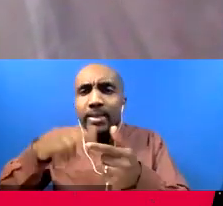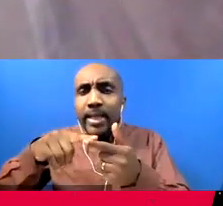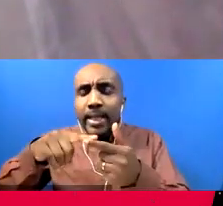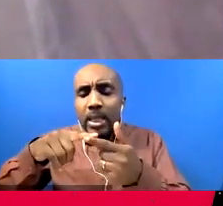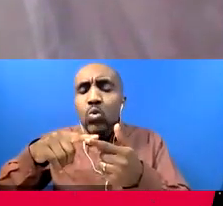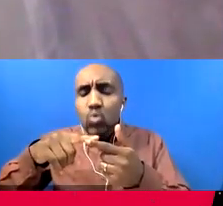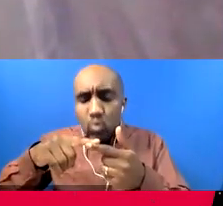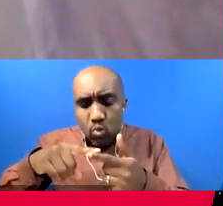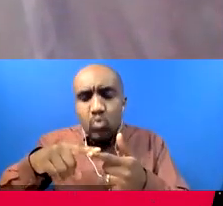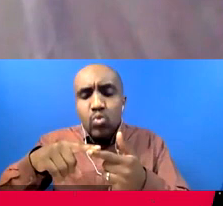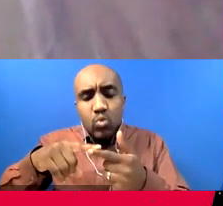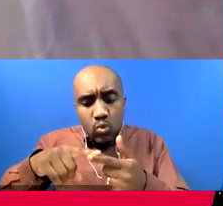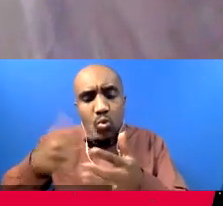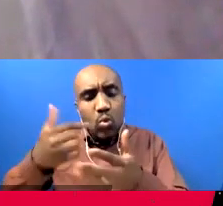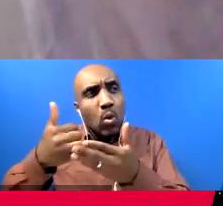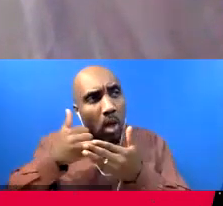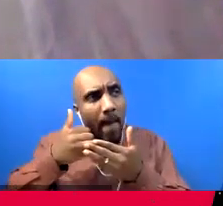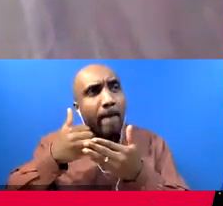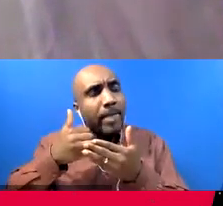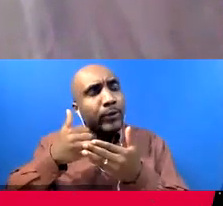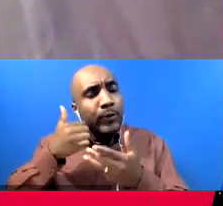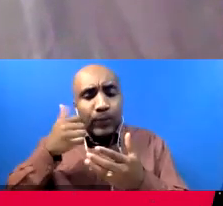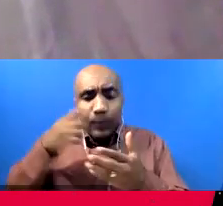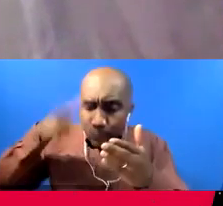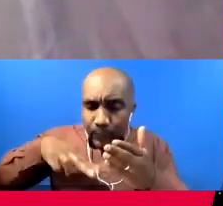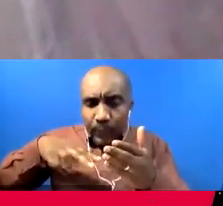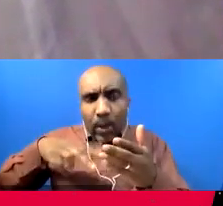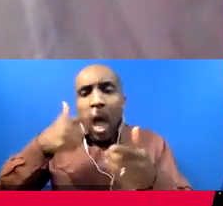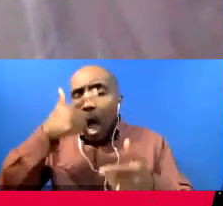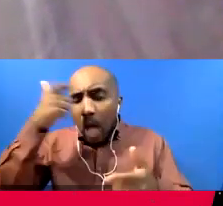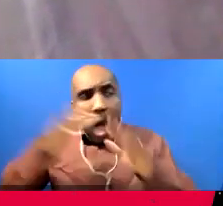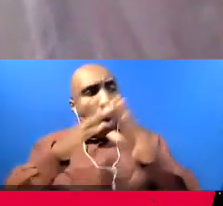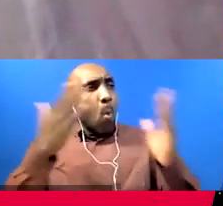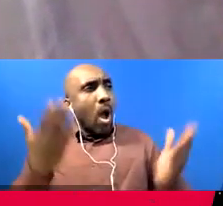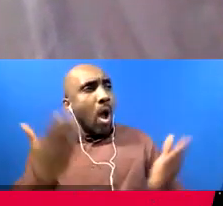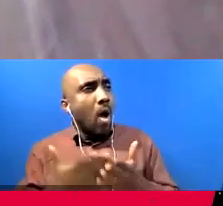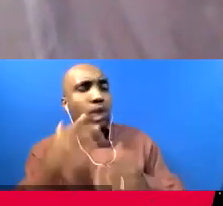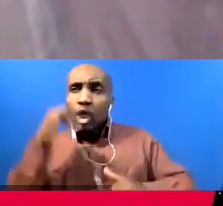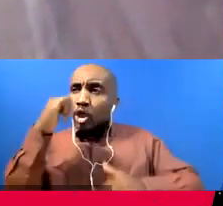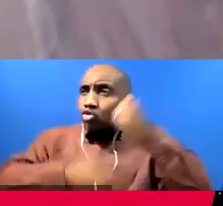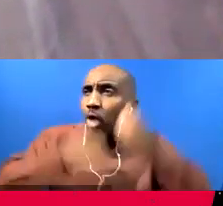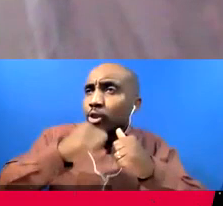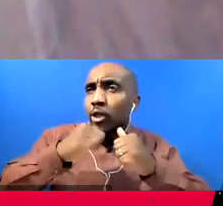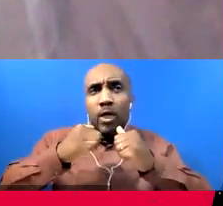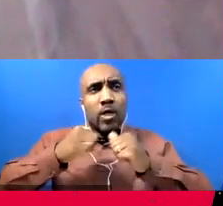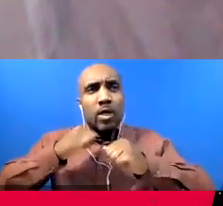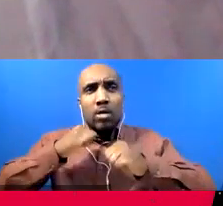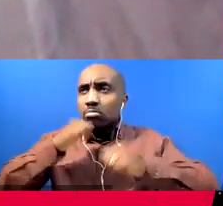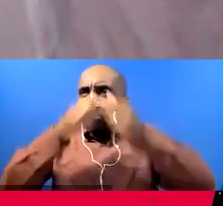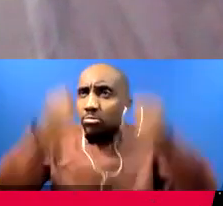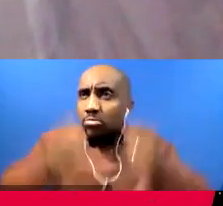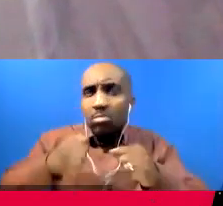also, you know, it deepened my understanding of how the world is structured and